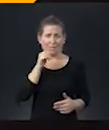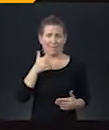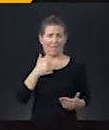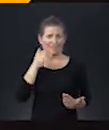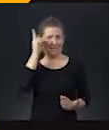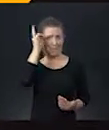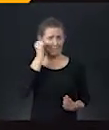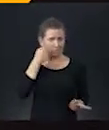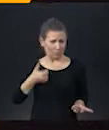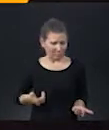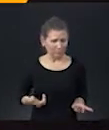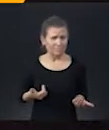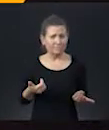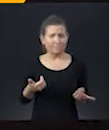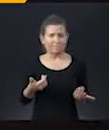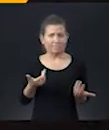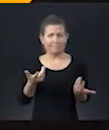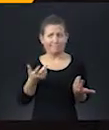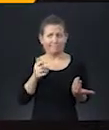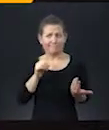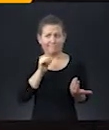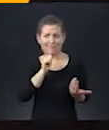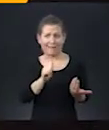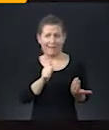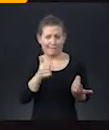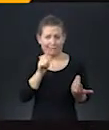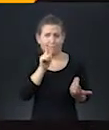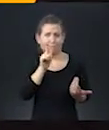If I don't have Down syndrome, I'm just not to myself.